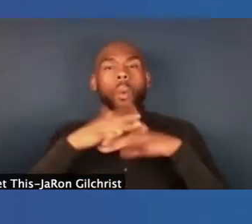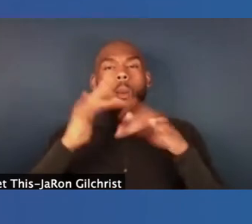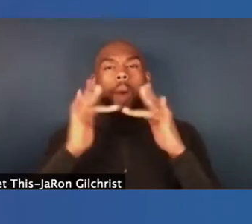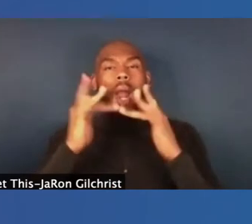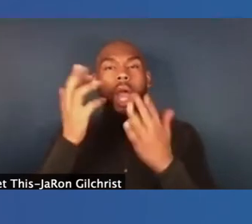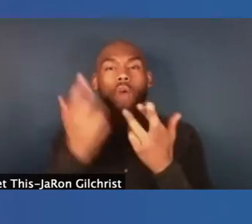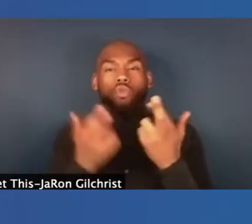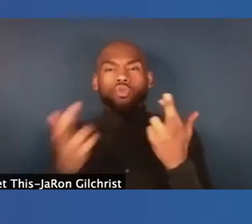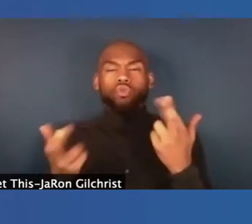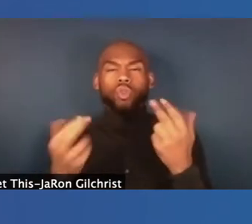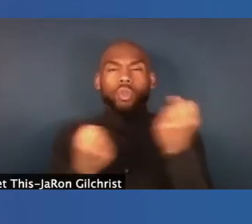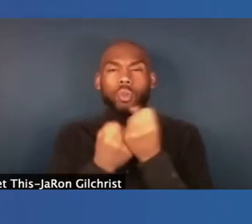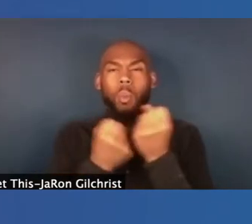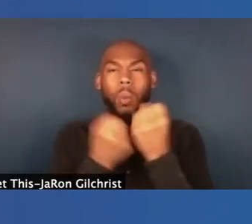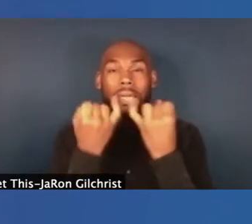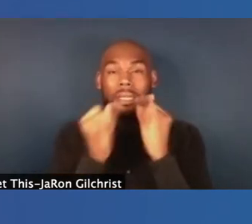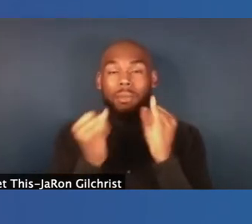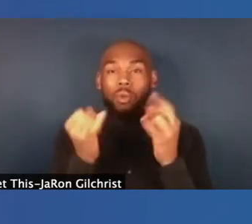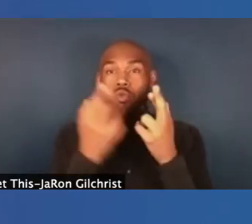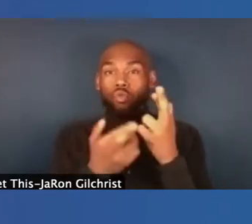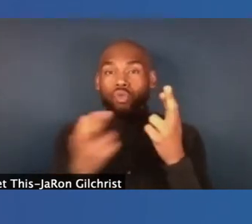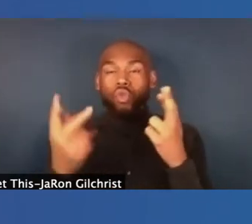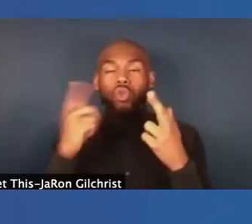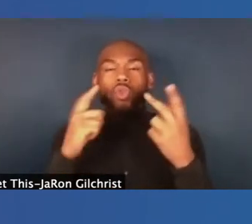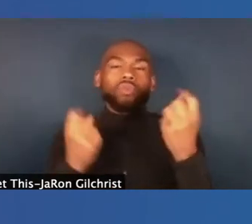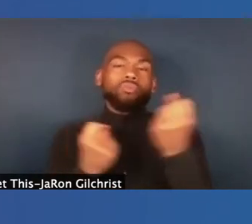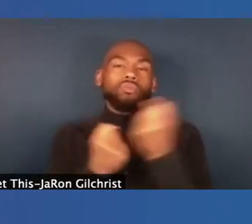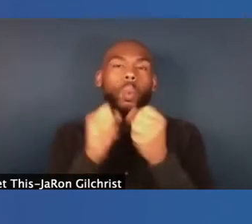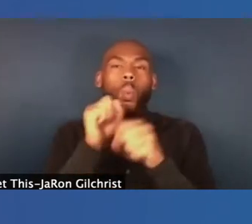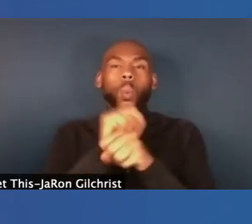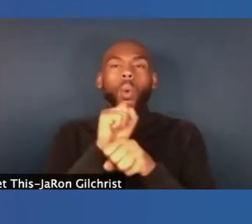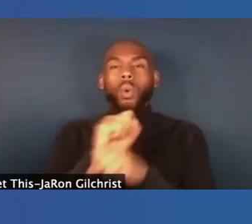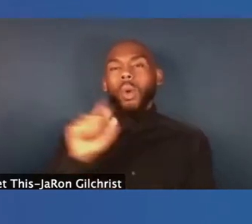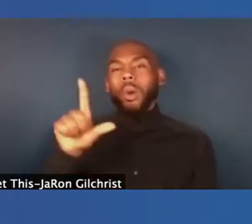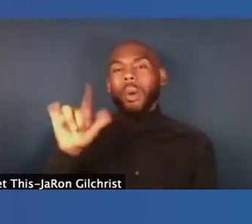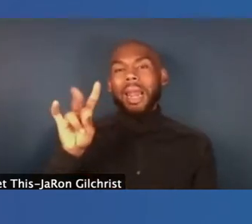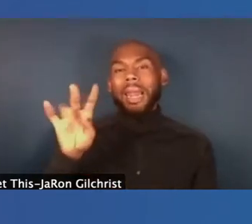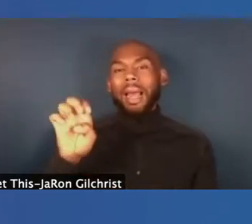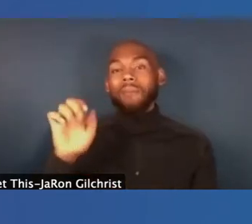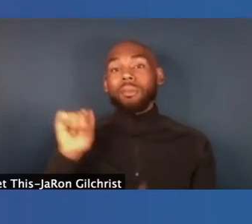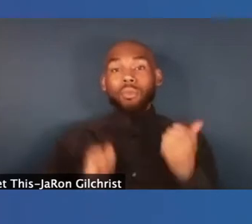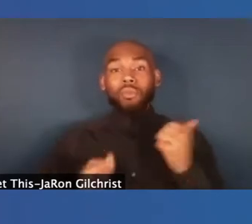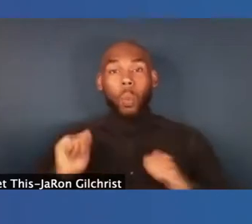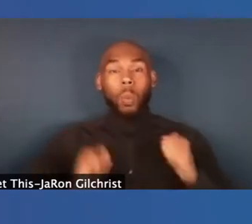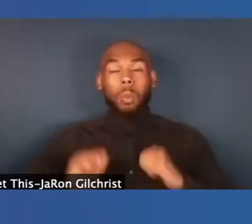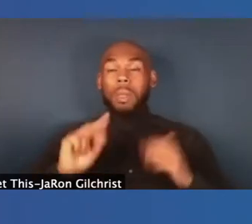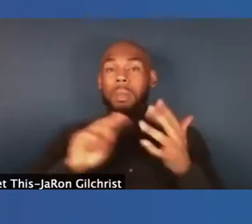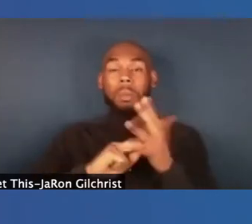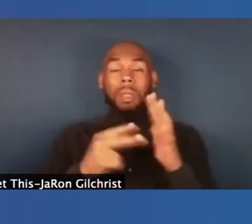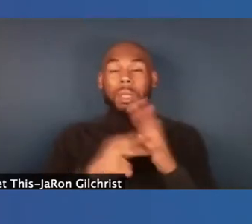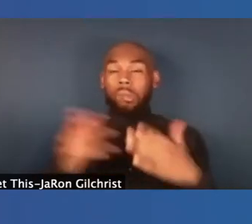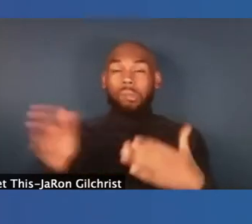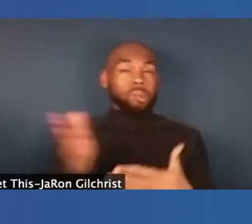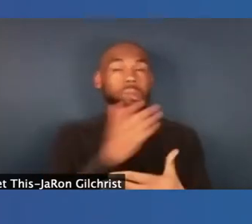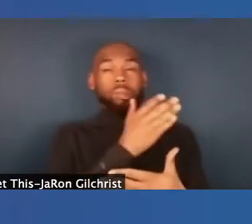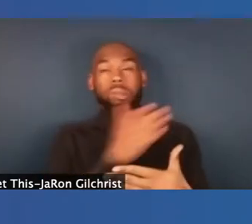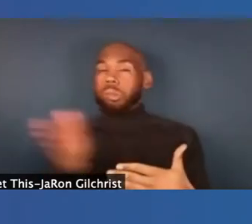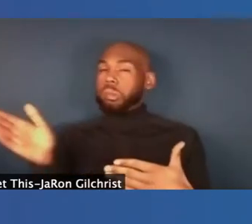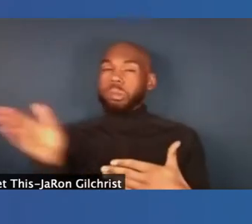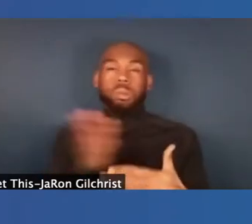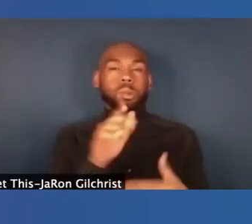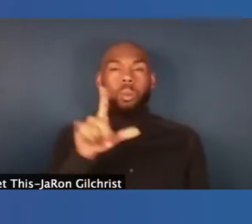independent producers working in live performance. And that means people across the whole board of the live entertainment